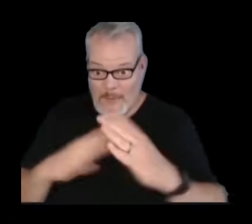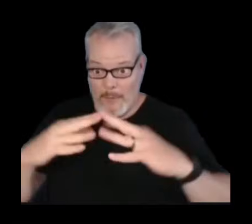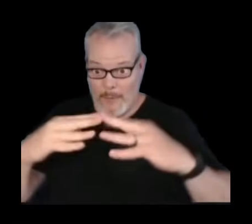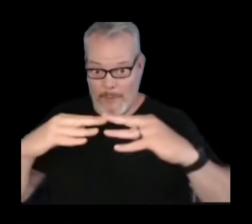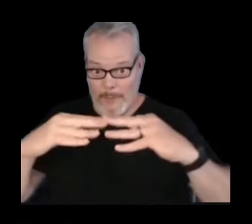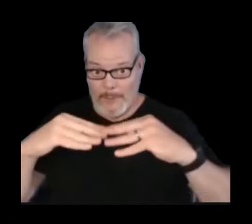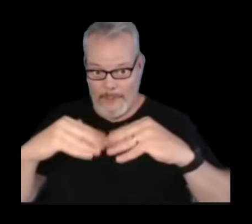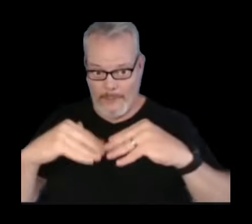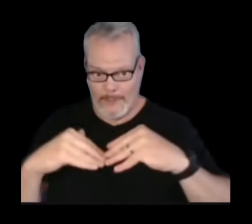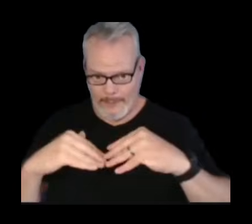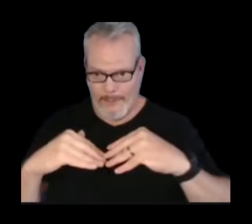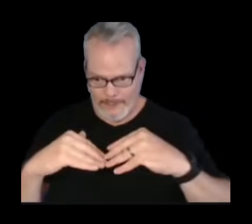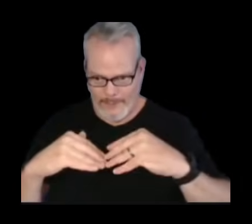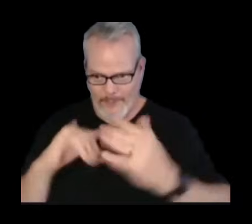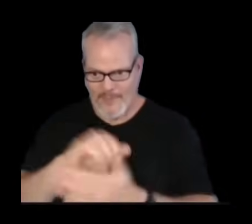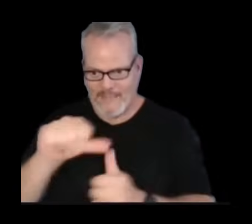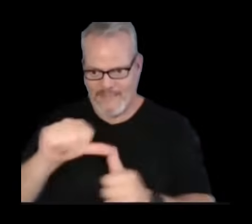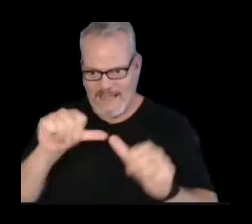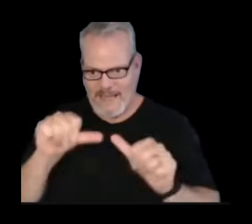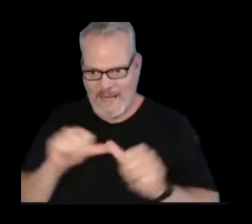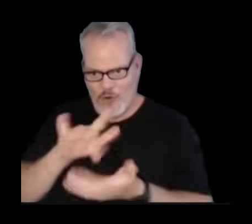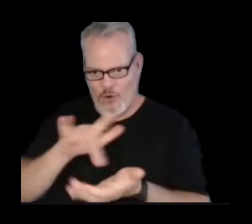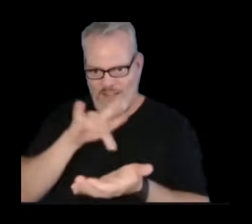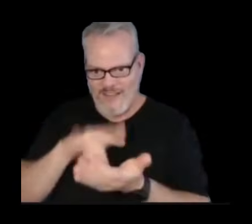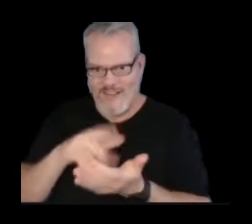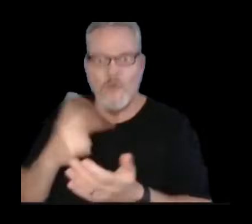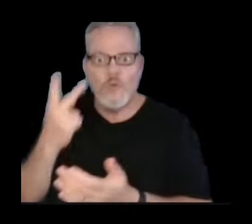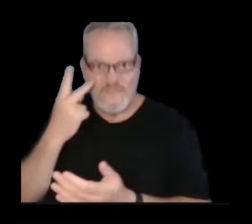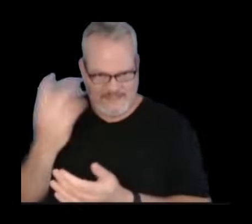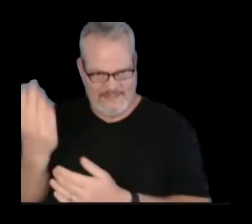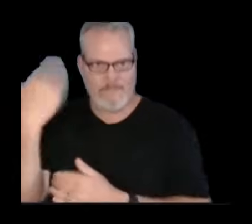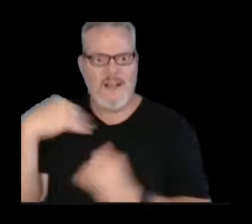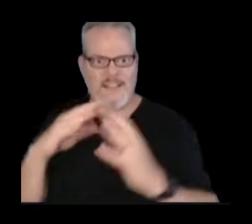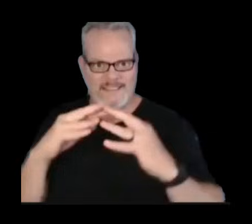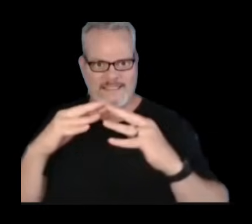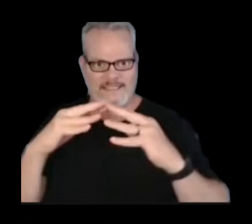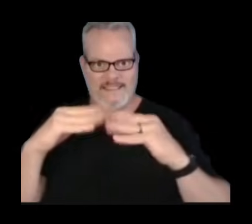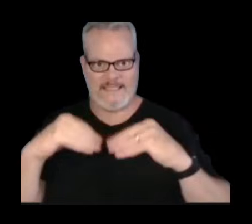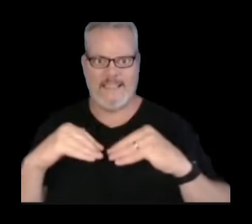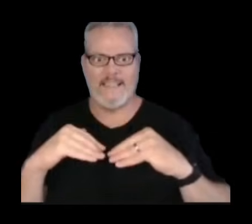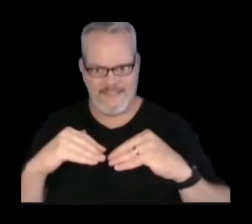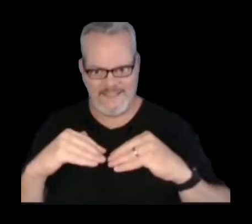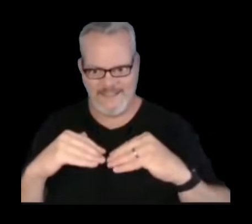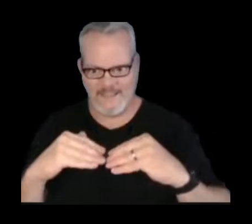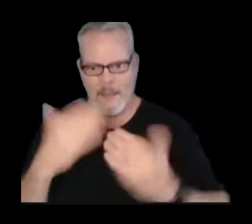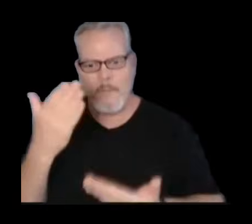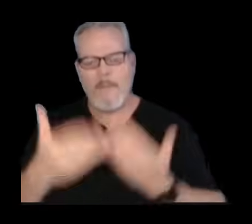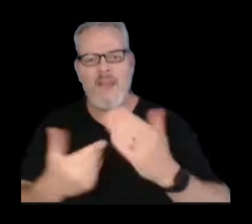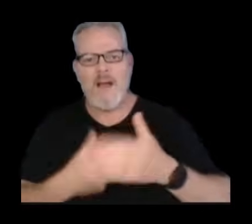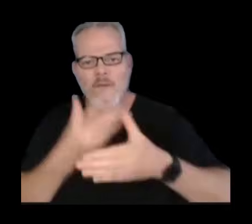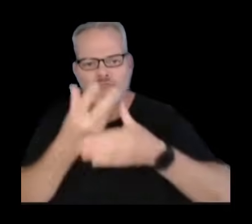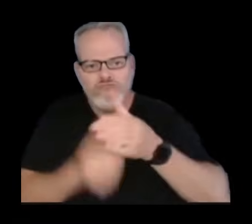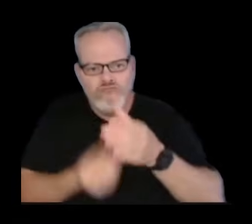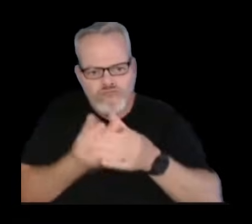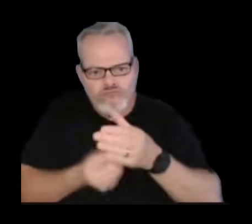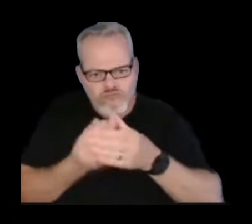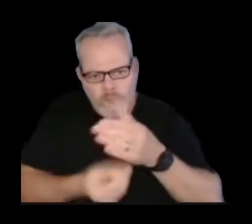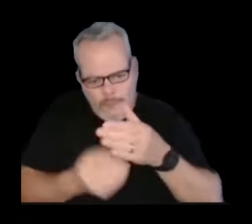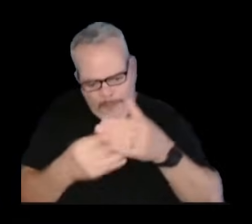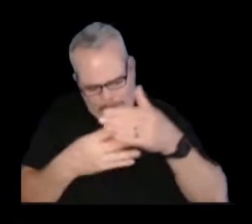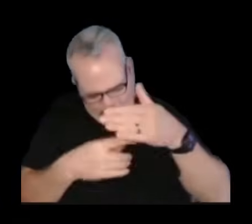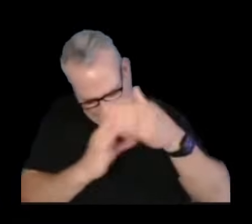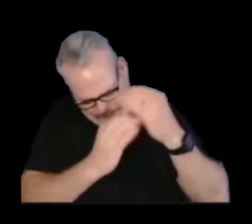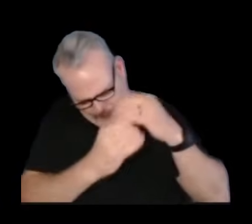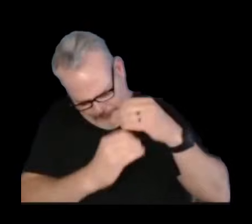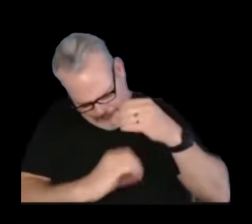area that we've seen sink before, right? Perhaps through some draining into some underground